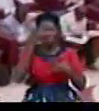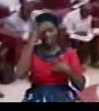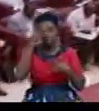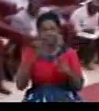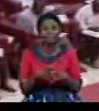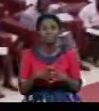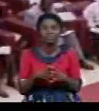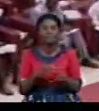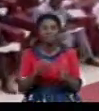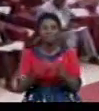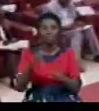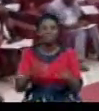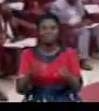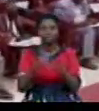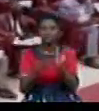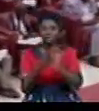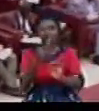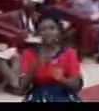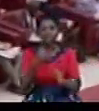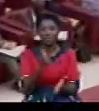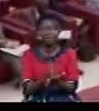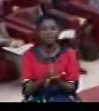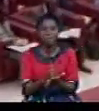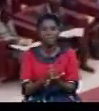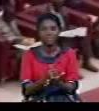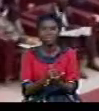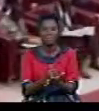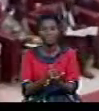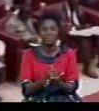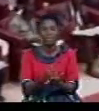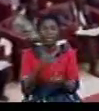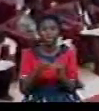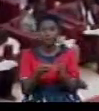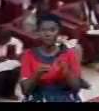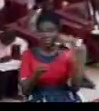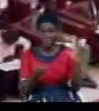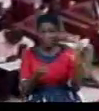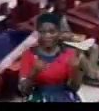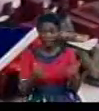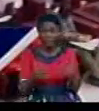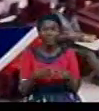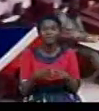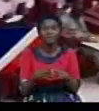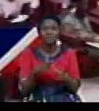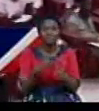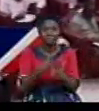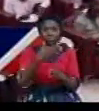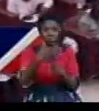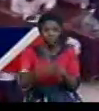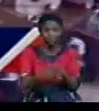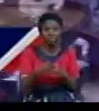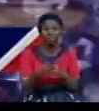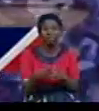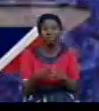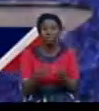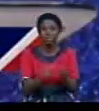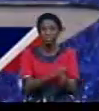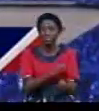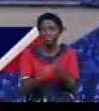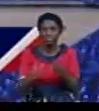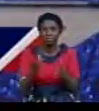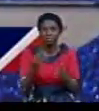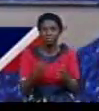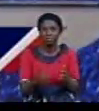name number three now number three total Destruction of the